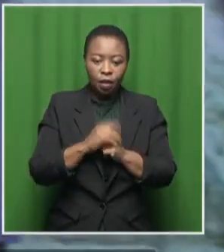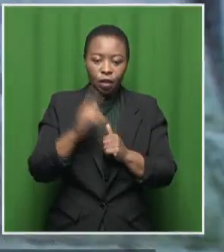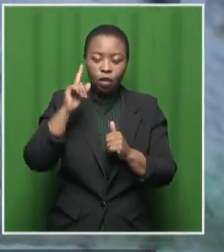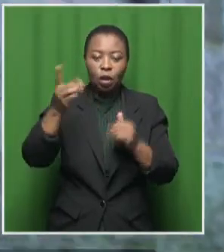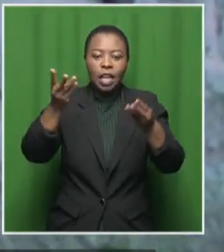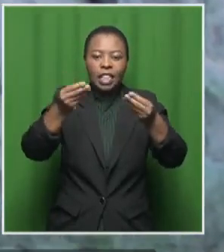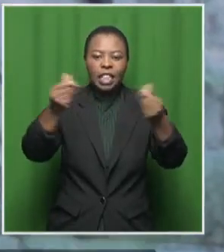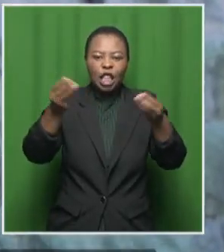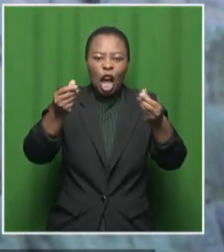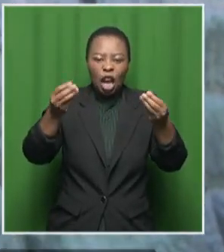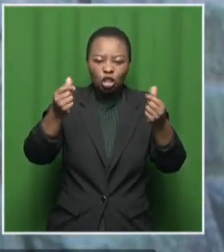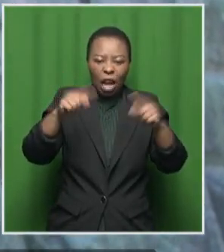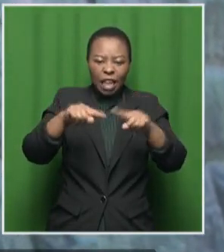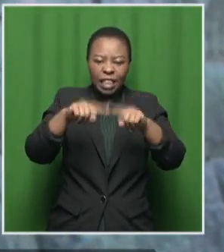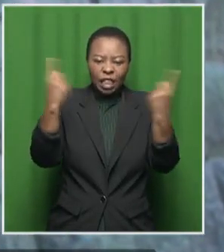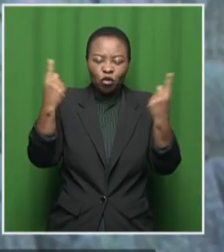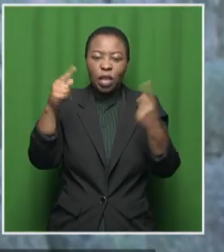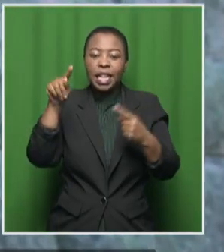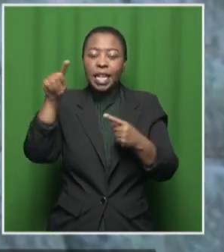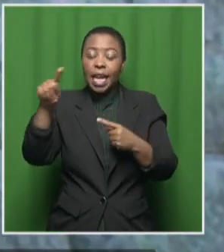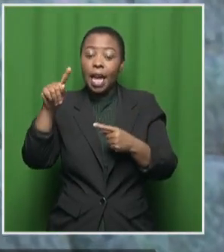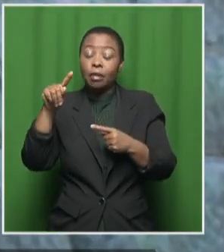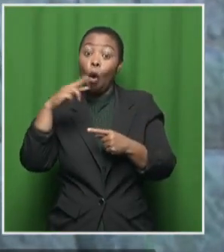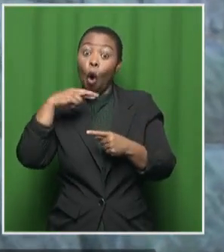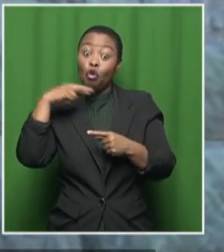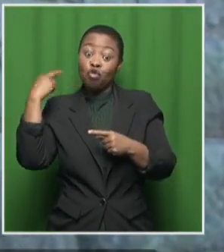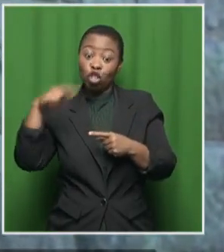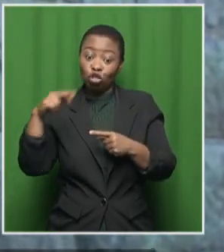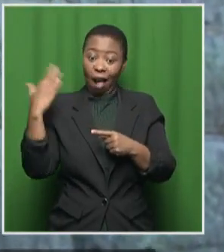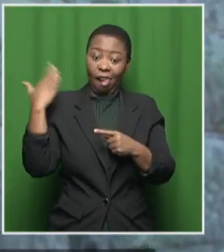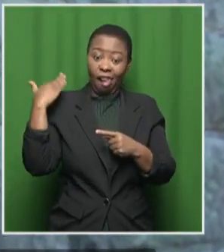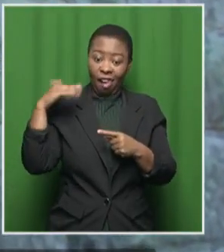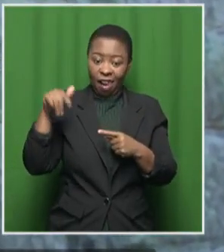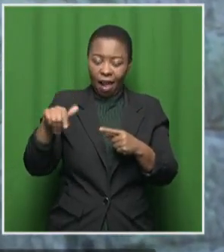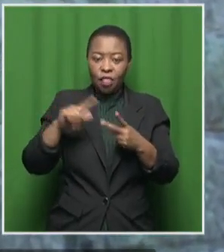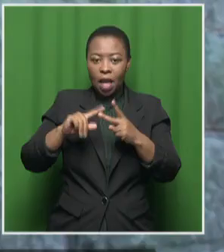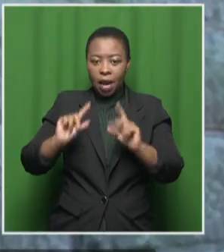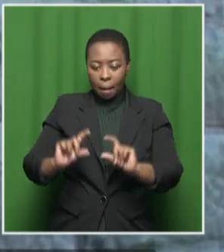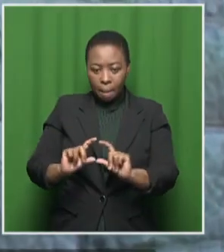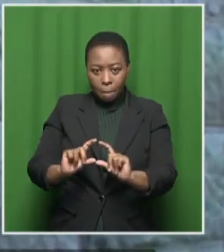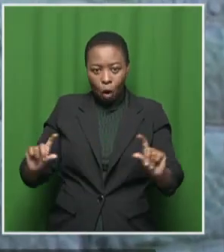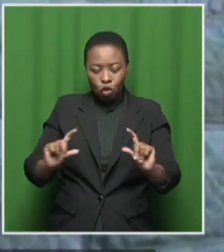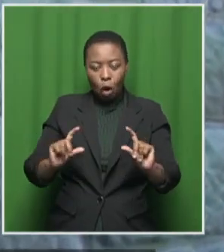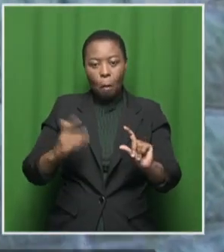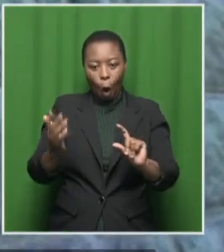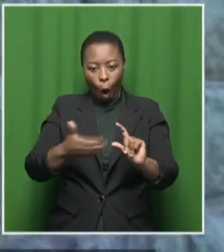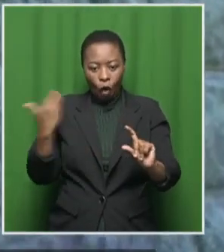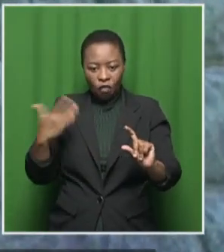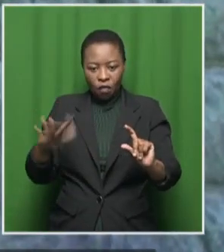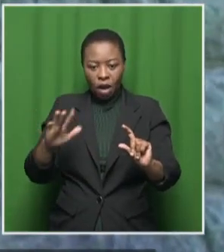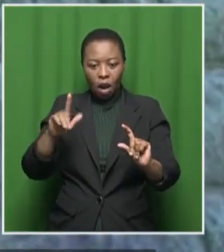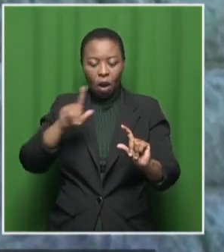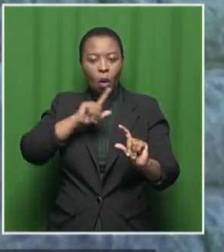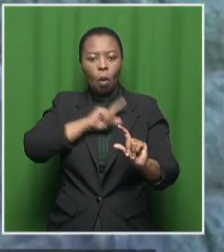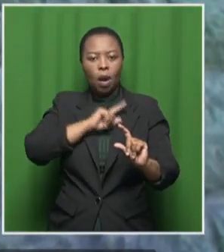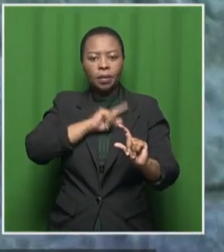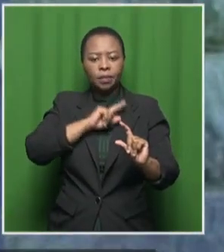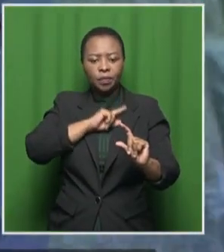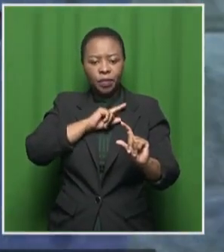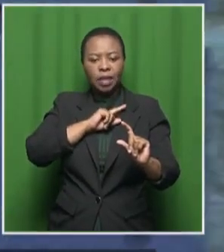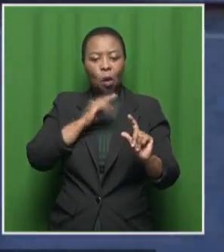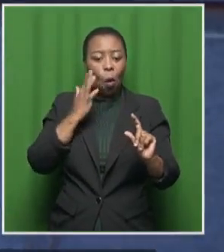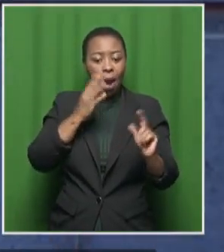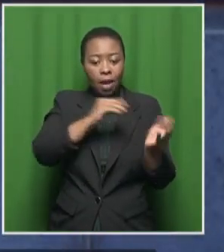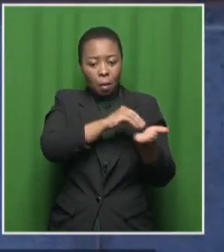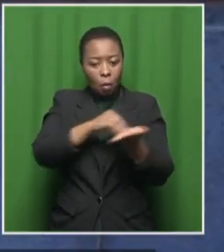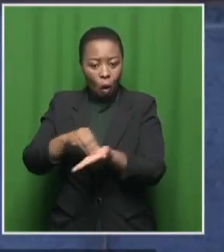texture, right? That's the original stonework. The bottom portion was removed. When the original torch came down, they brought